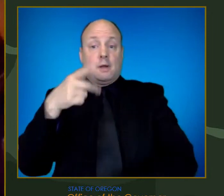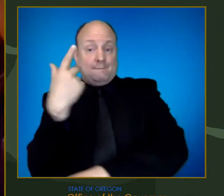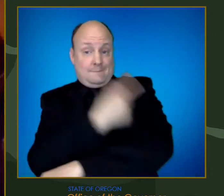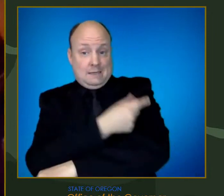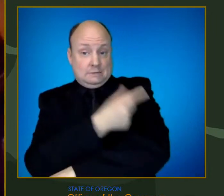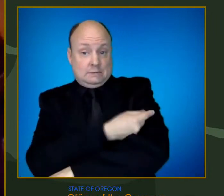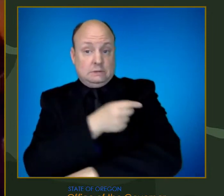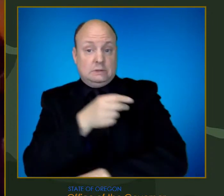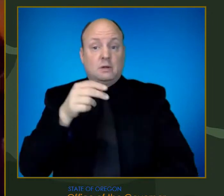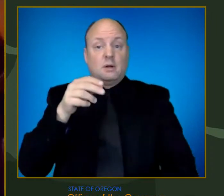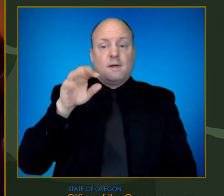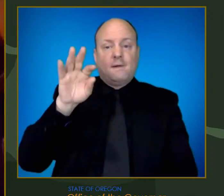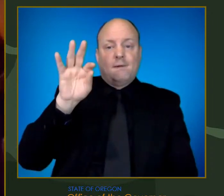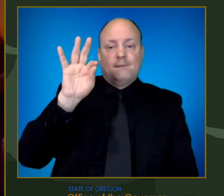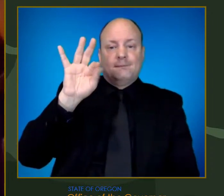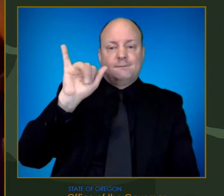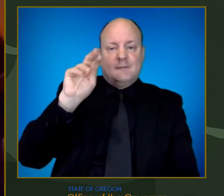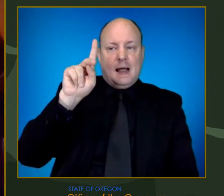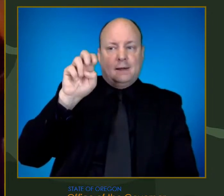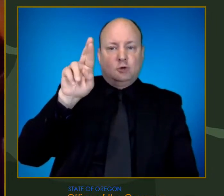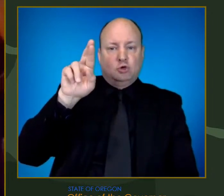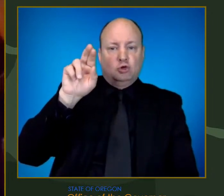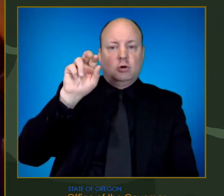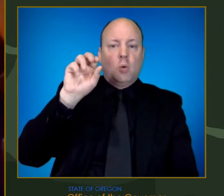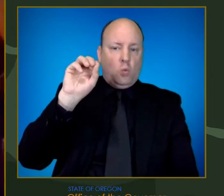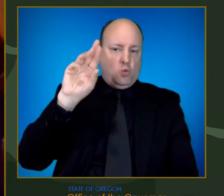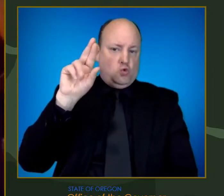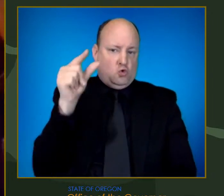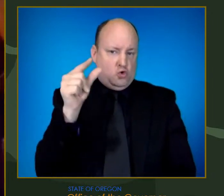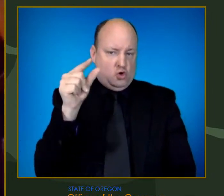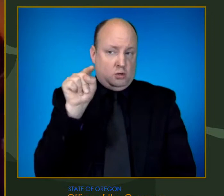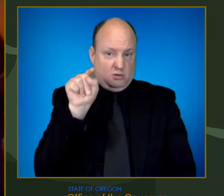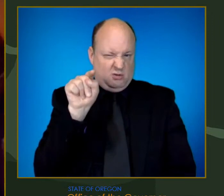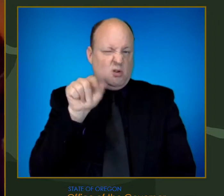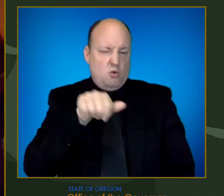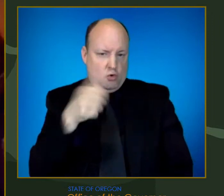near you. You can always get help by texting